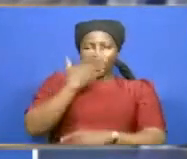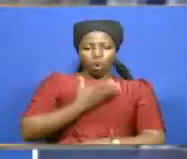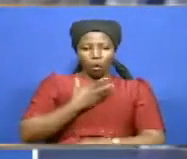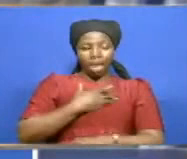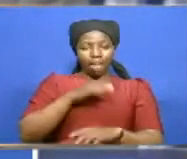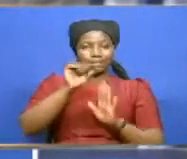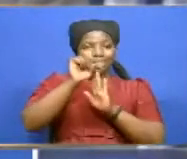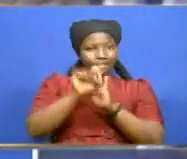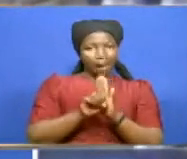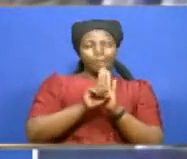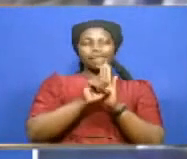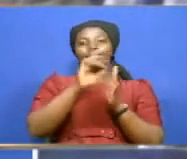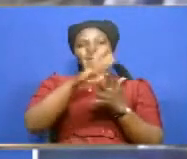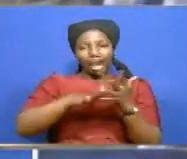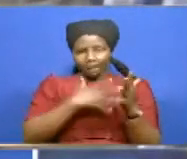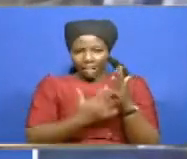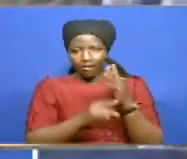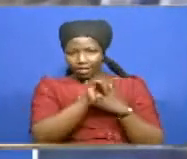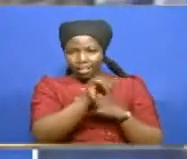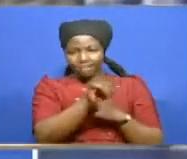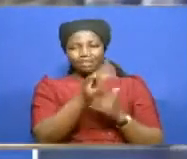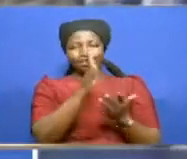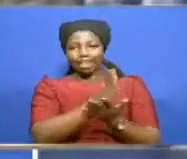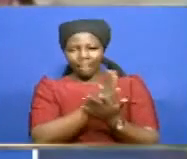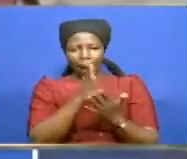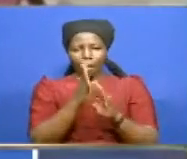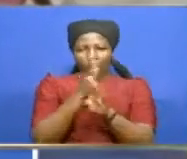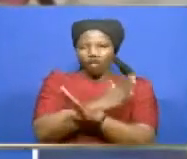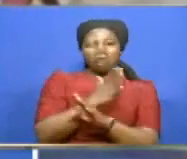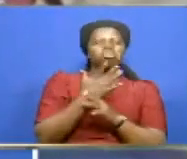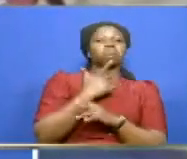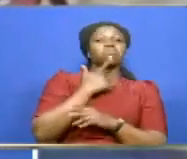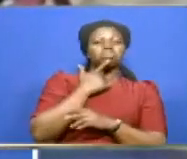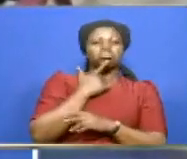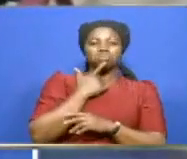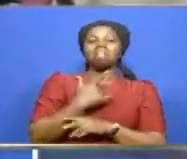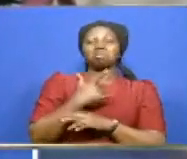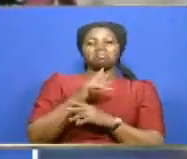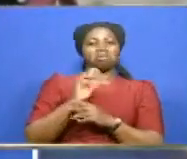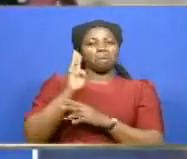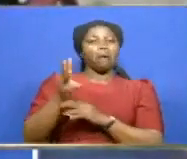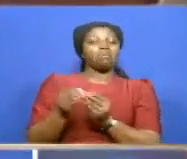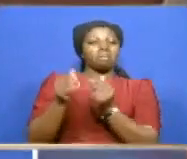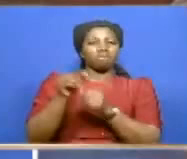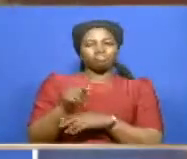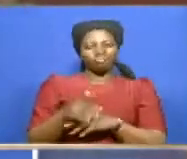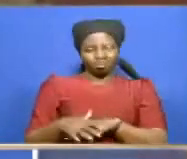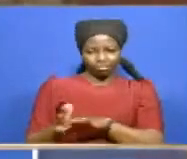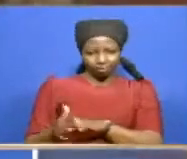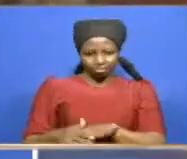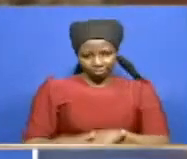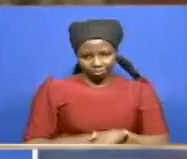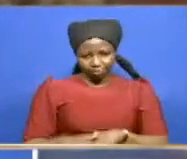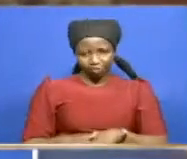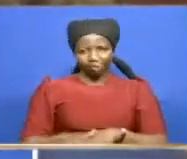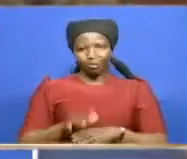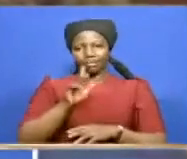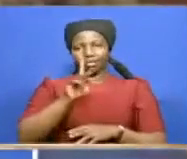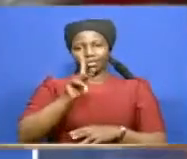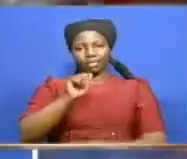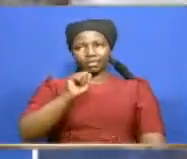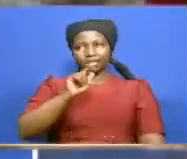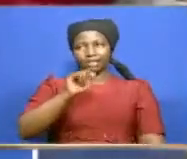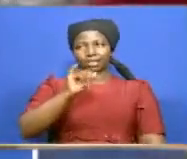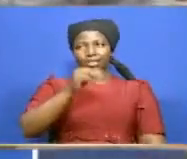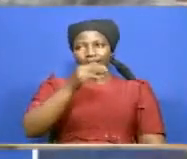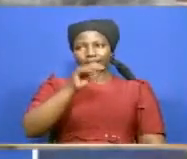subsector before purporting to fix it. And lastly, Kathiani Member of Parliament Robin Boy is accusing a